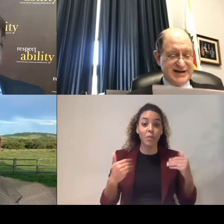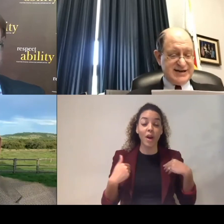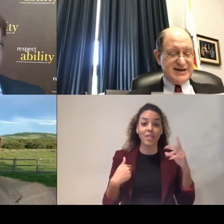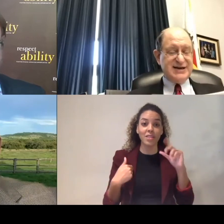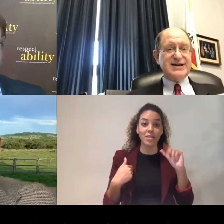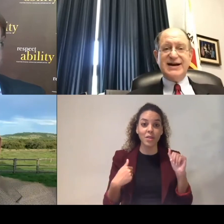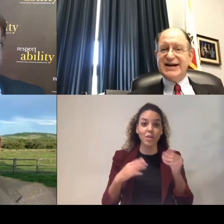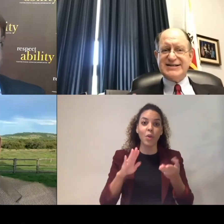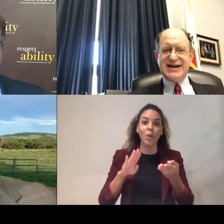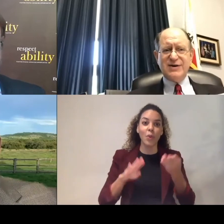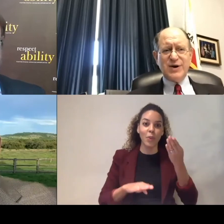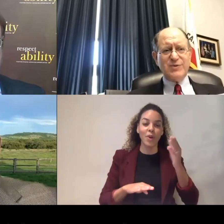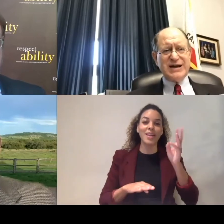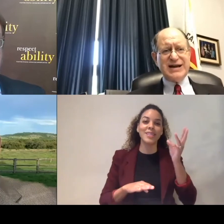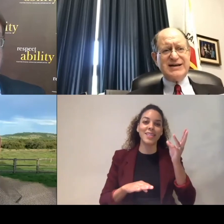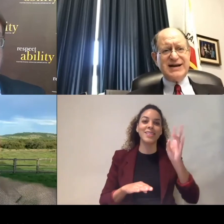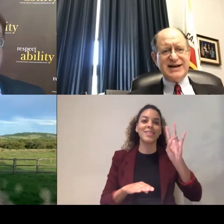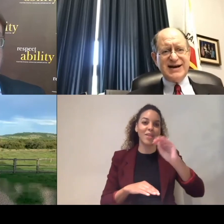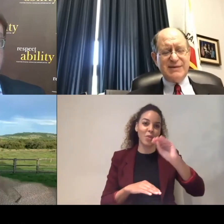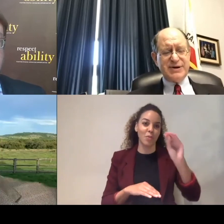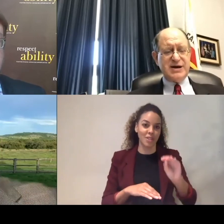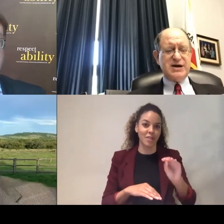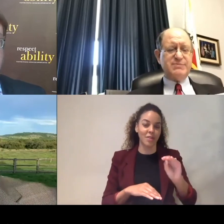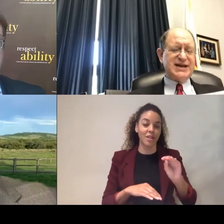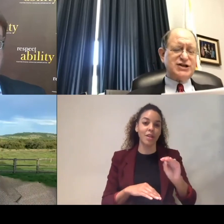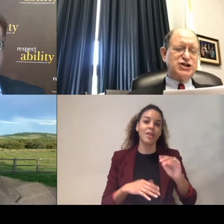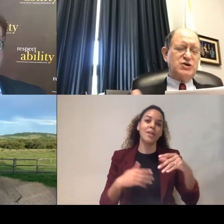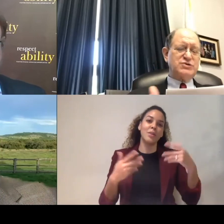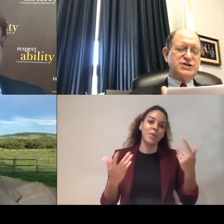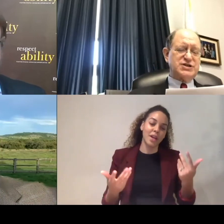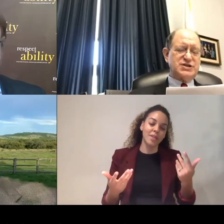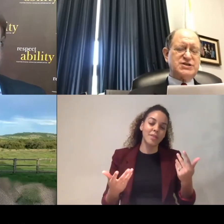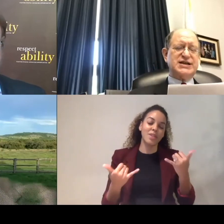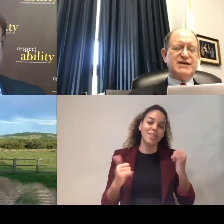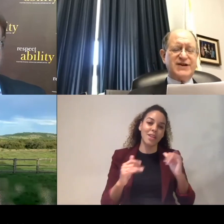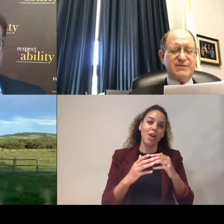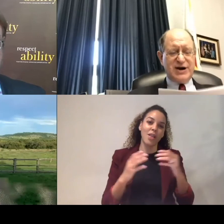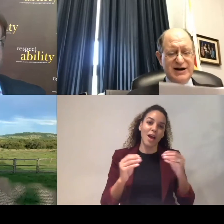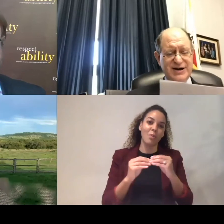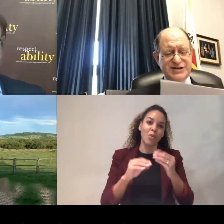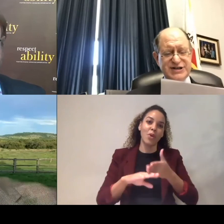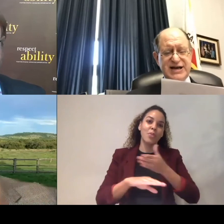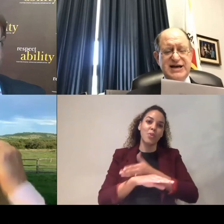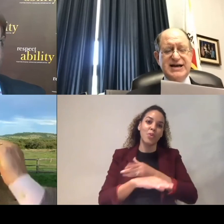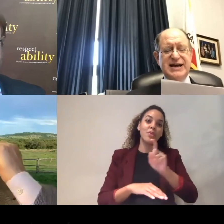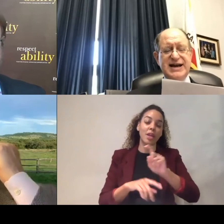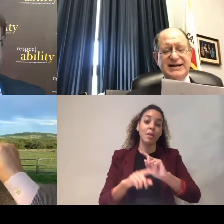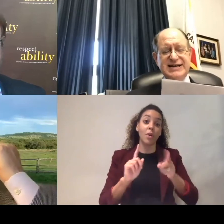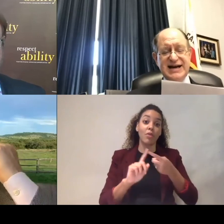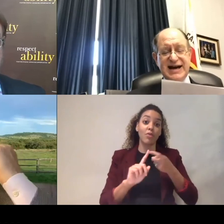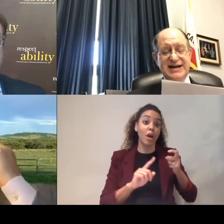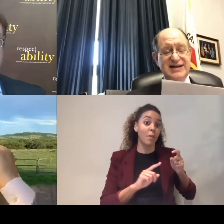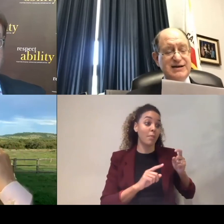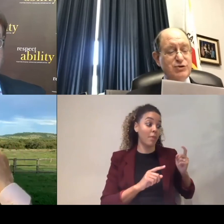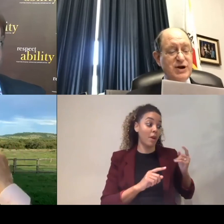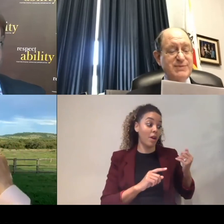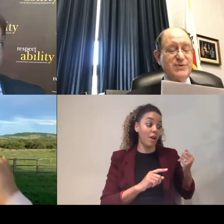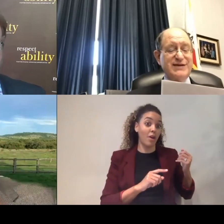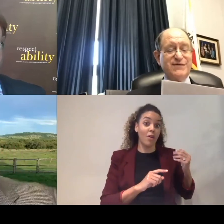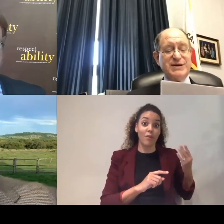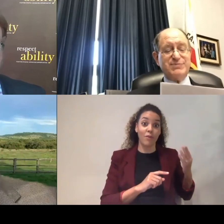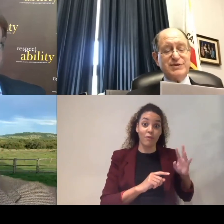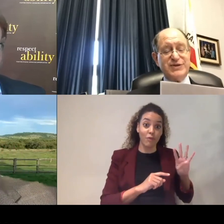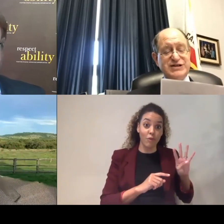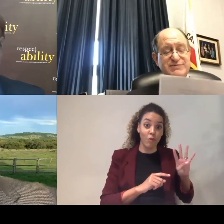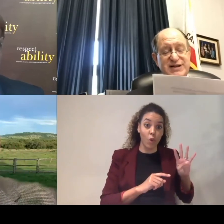67%. Now, that's not where we need to end up, but that shows significant progress. In 1990, the employment rate